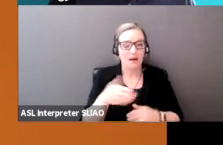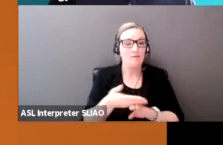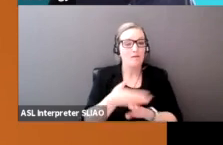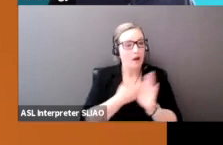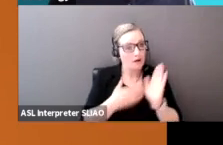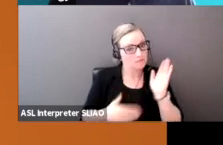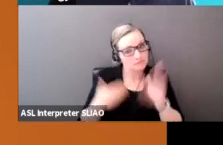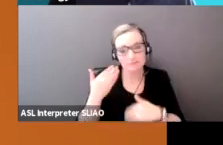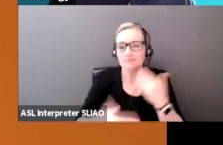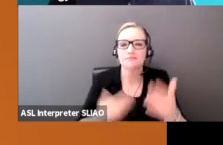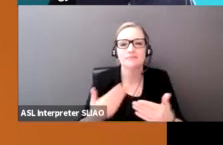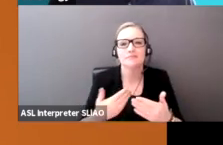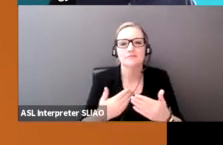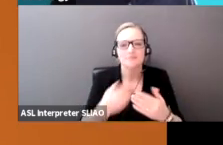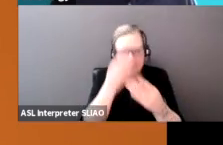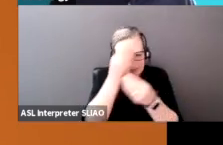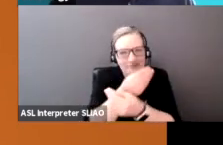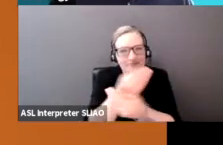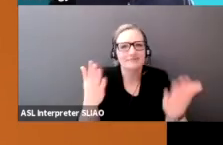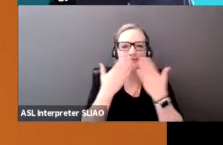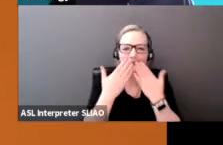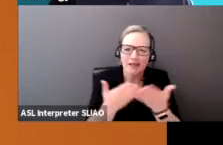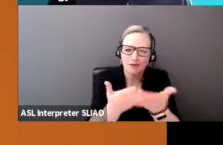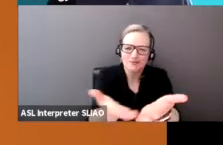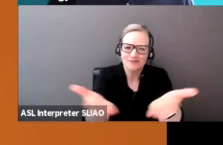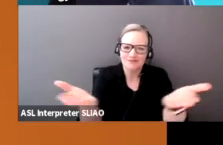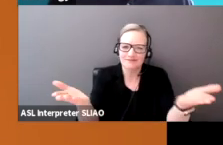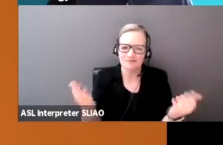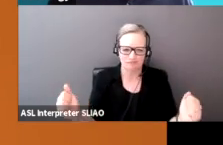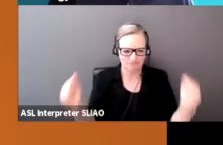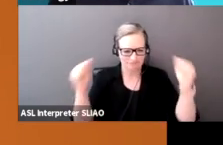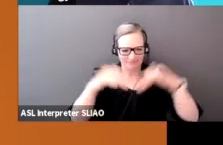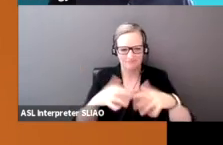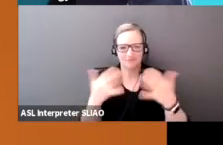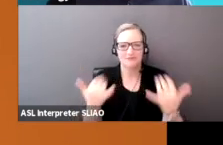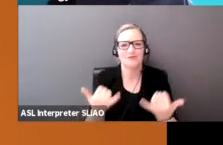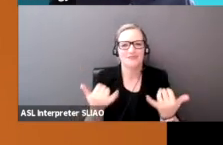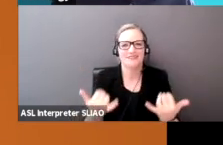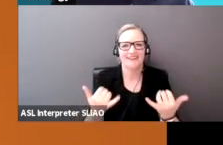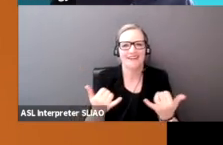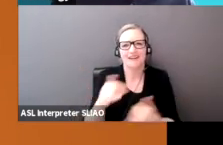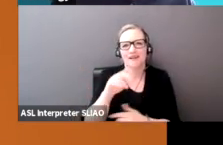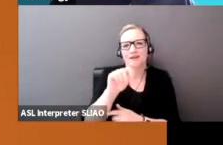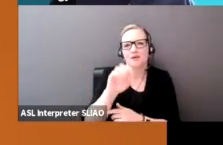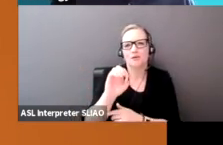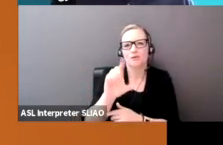for coming. This is a Toolkit Tuesday, Introduction to IP. What is it,